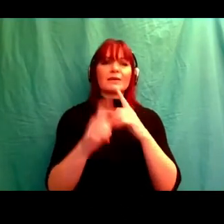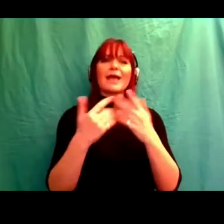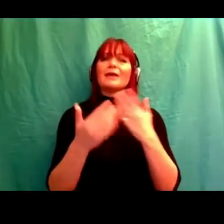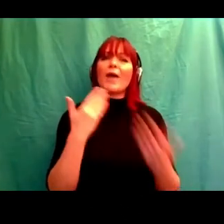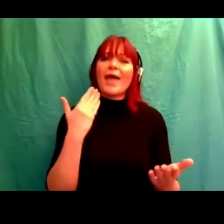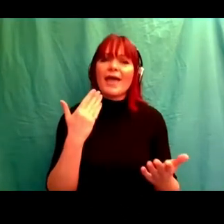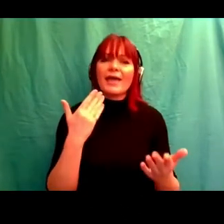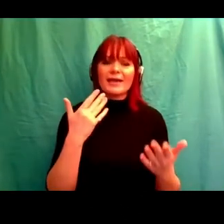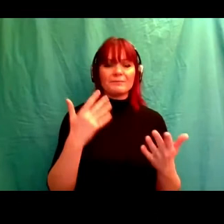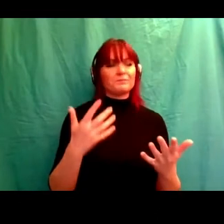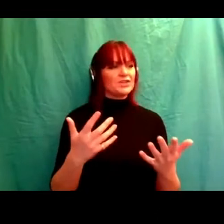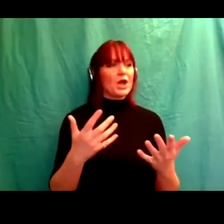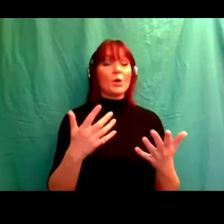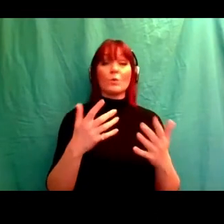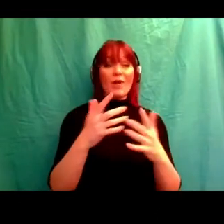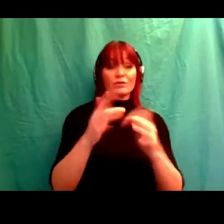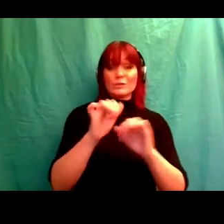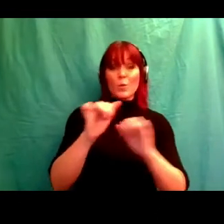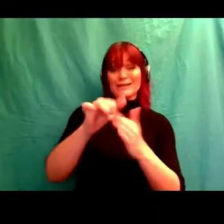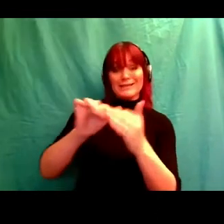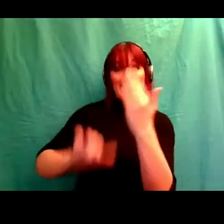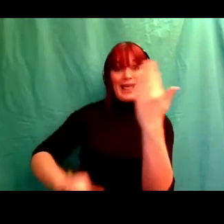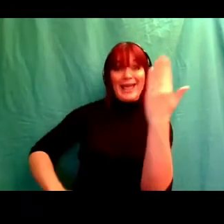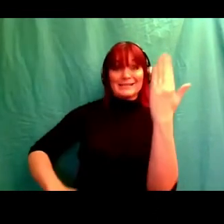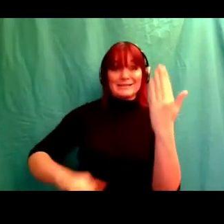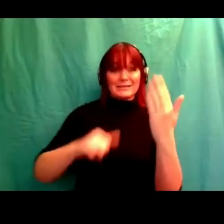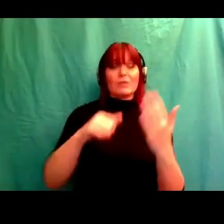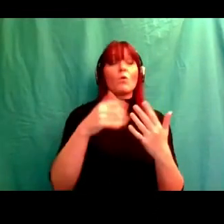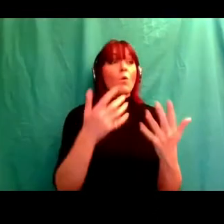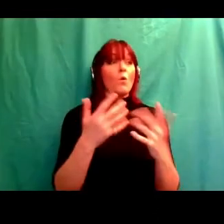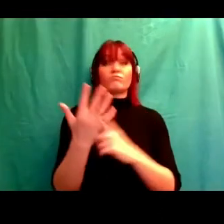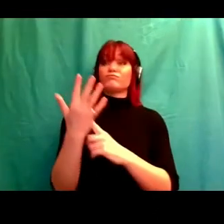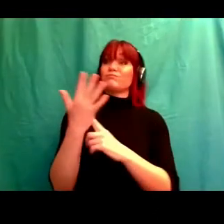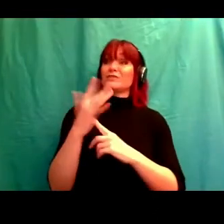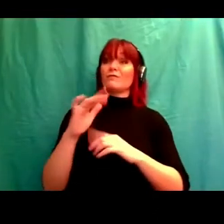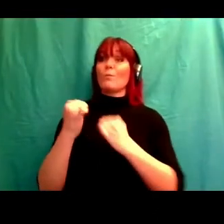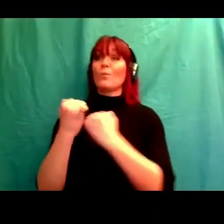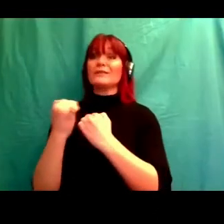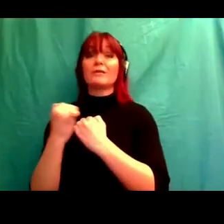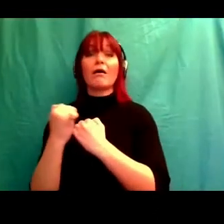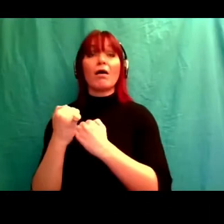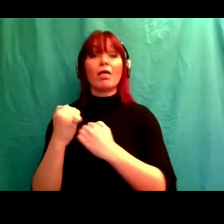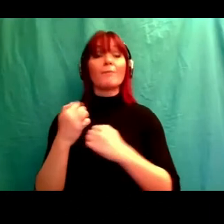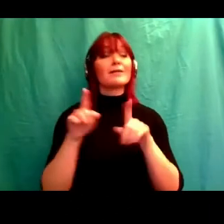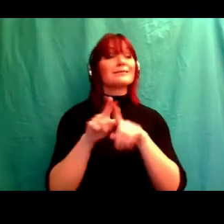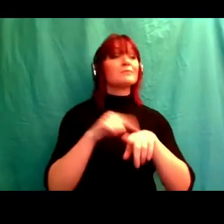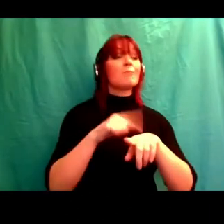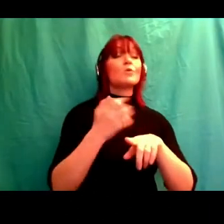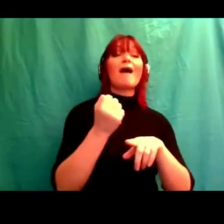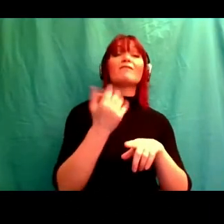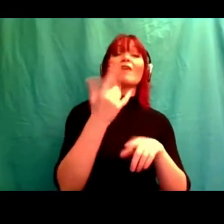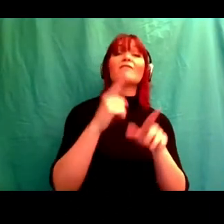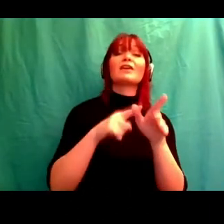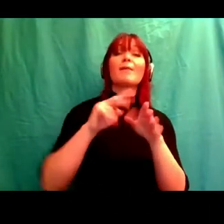front of you, whether it's a growing waiting list or the urgent pressures over winter. And at the same time, you've got your five-year plan for what you want the health and well-being